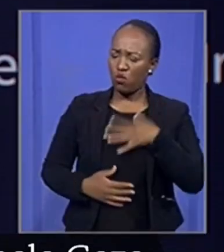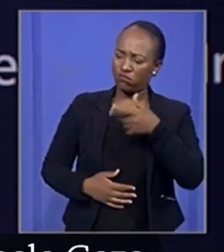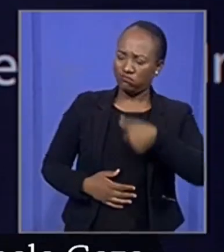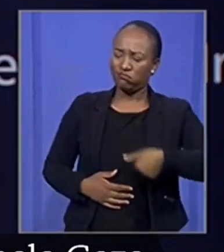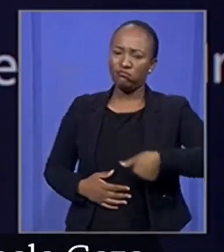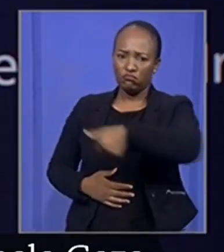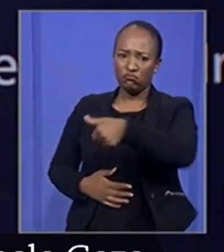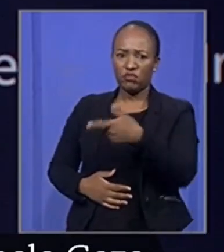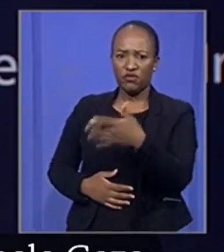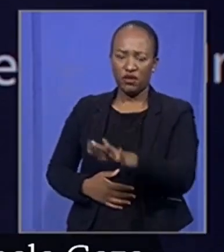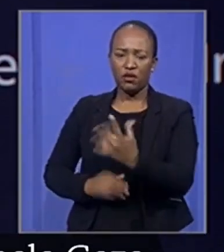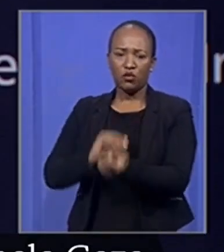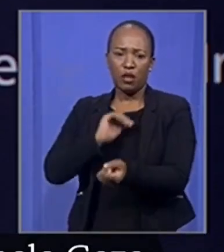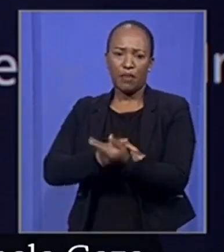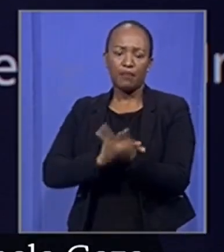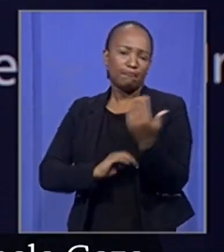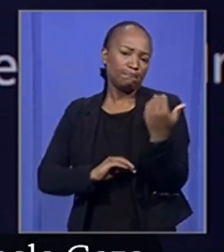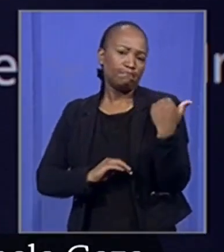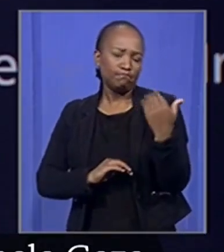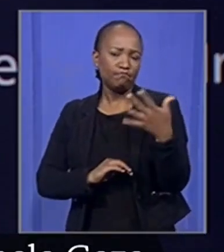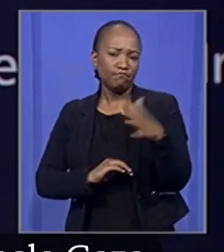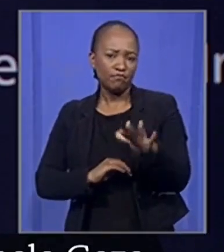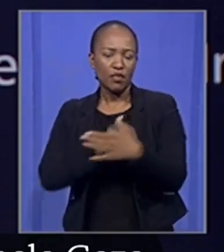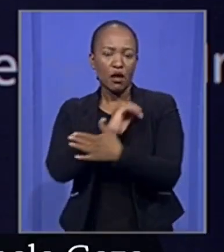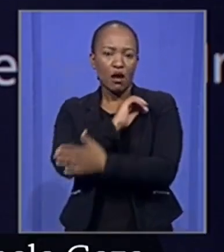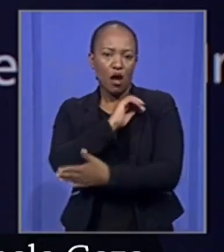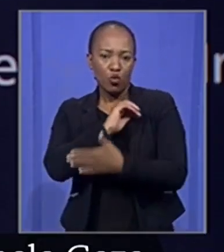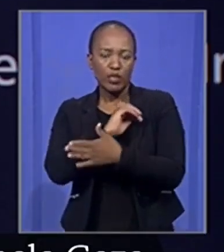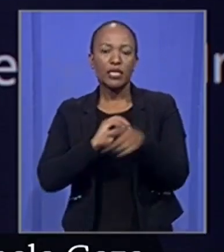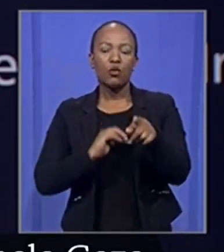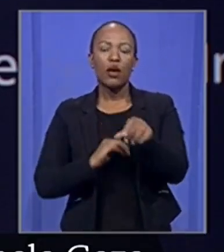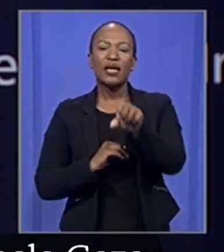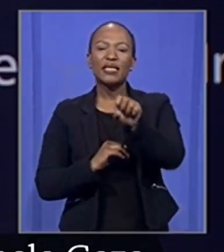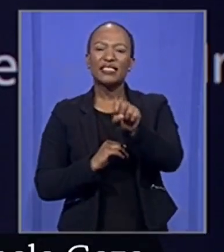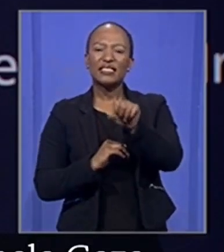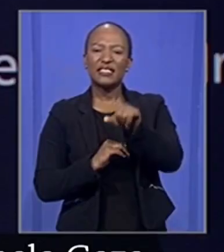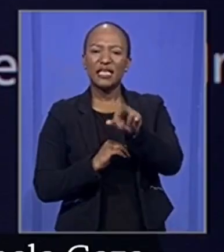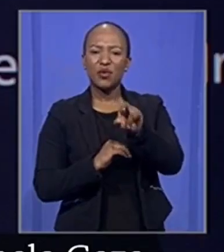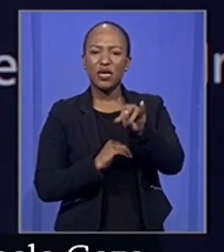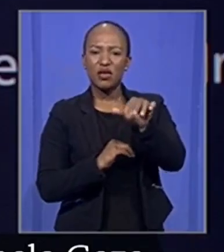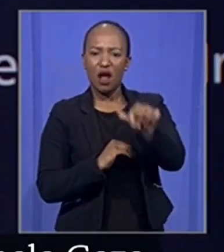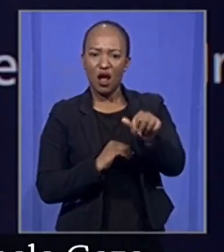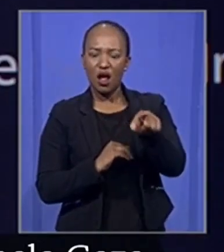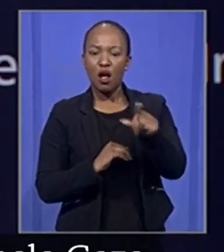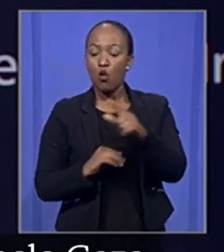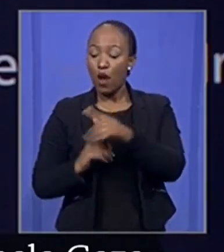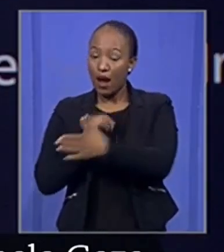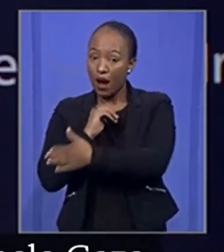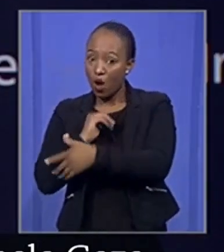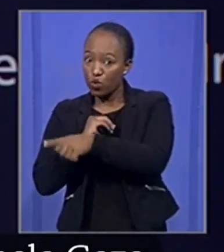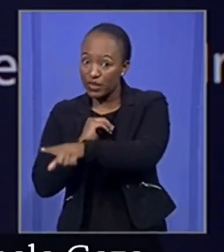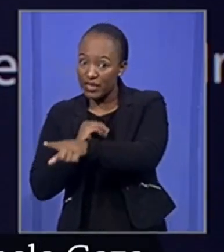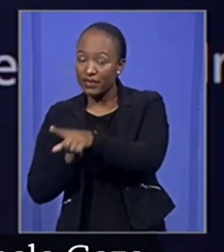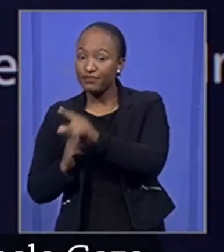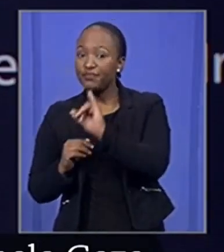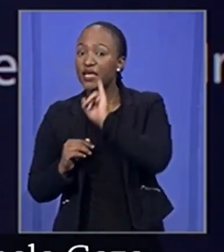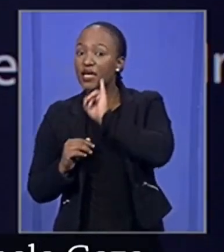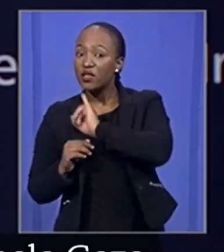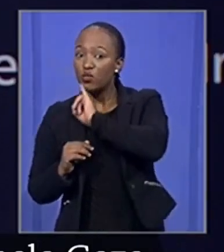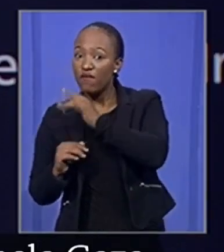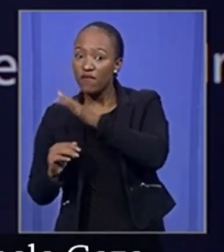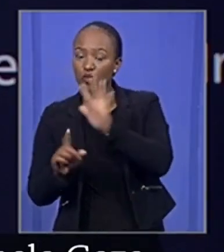ho seo leng sa etsahala ka hara naha ela ya Syria moo naha ena ya Israel ileng ya hlasela